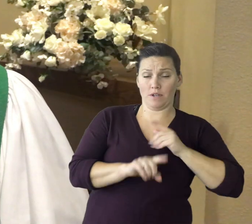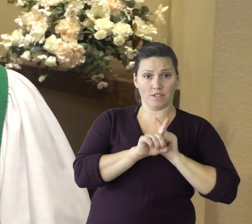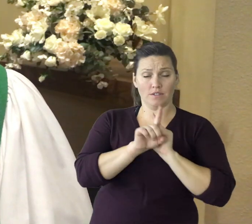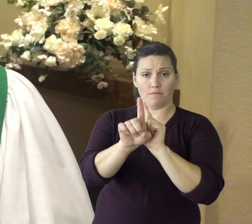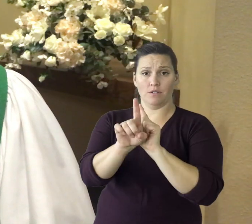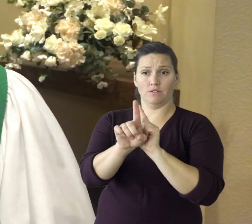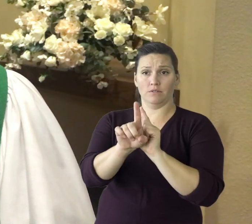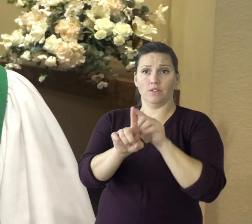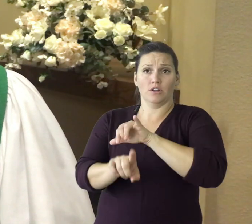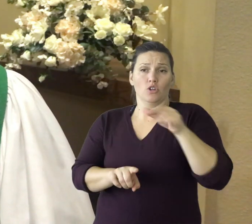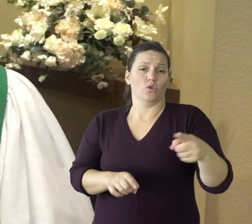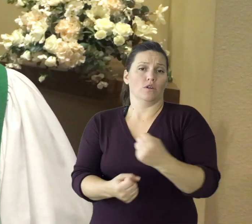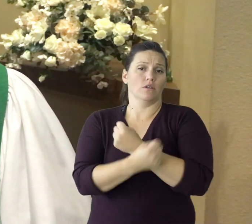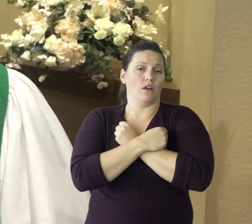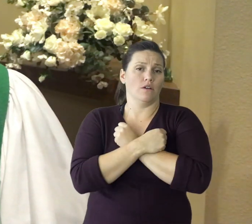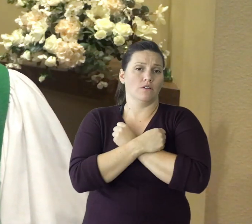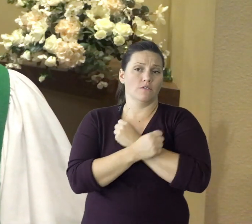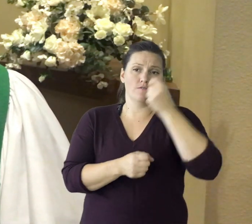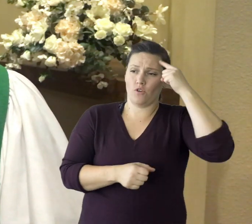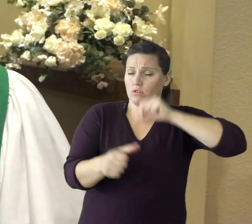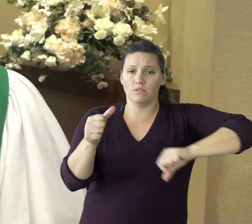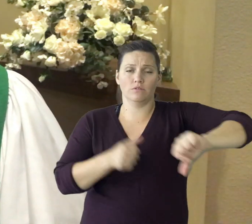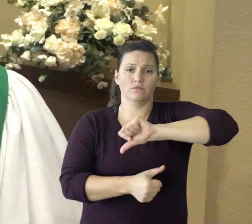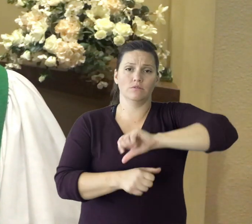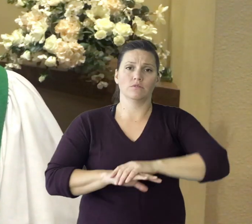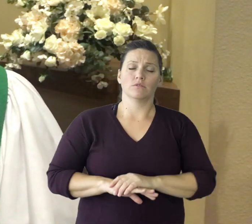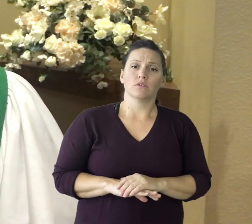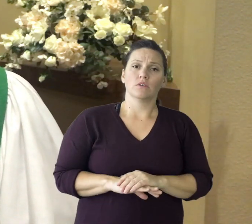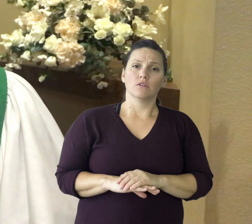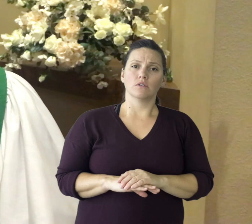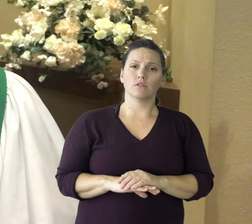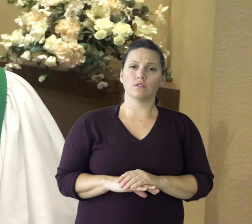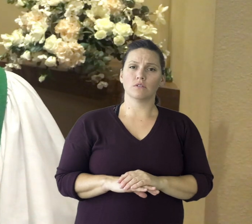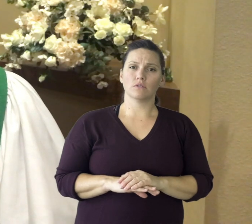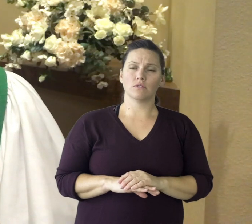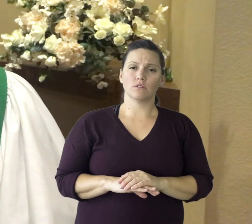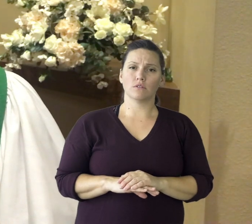that you are my disciples, is if you have love for one another.